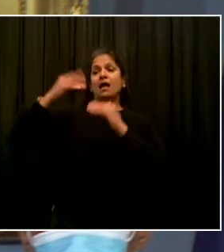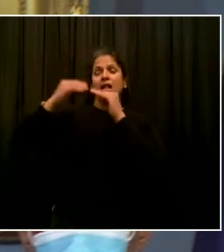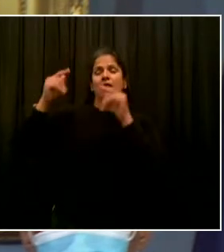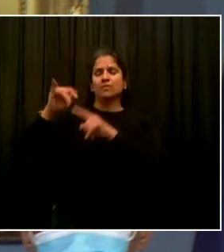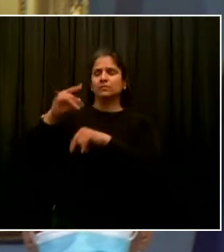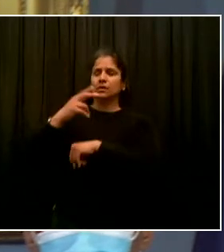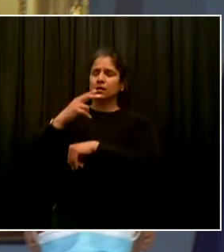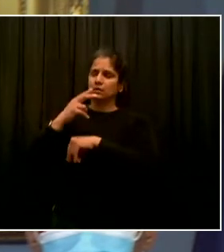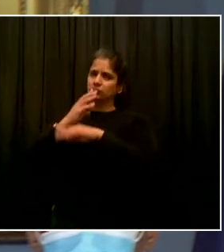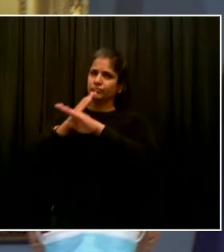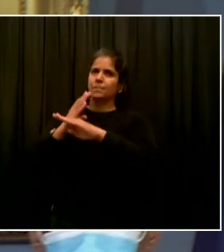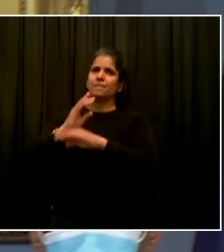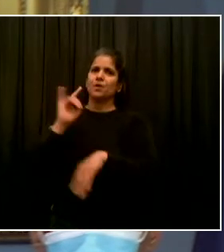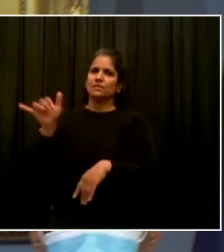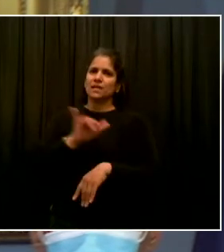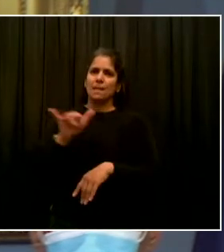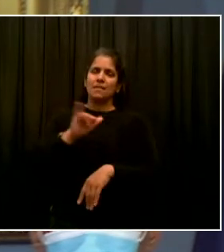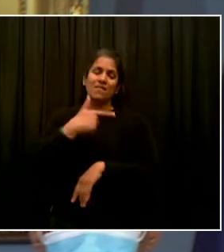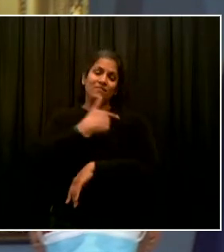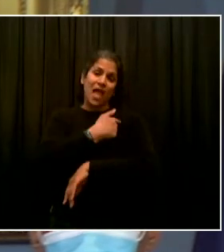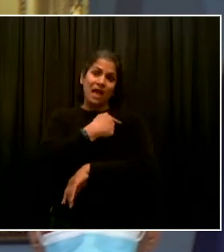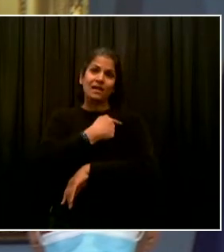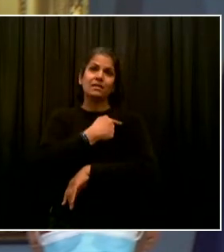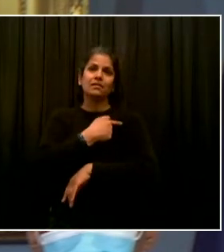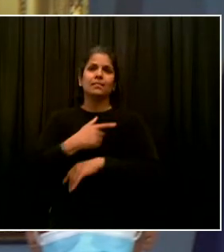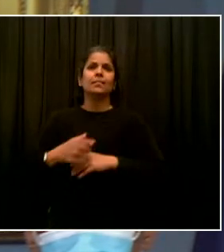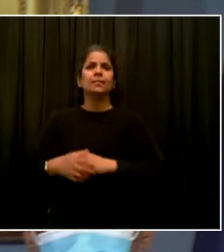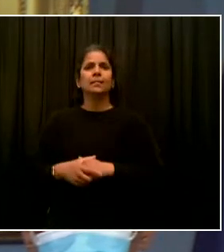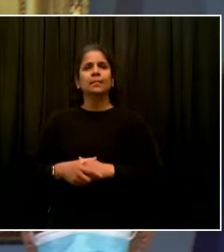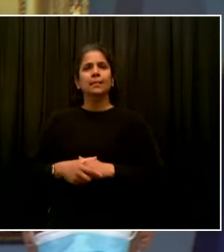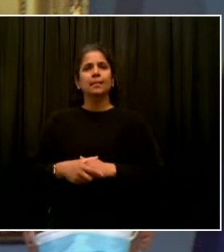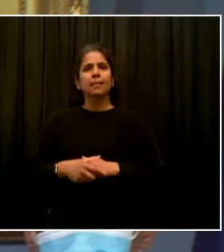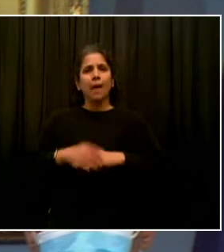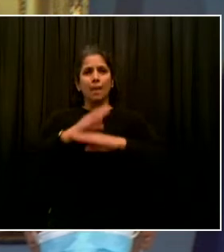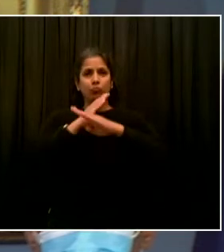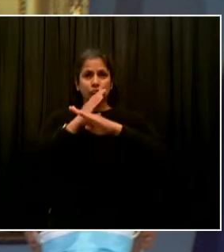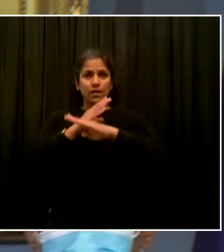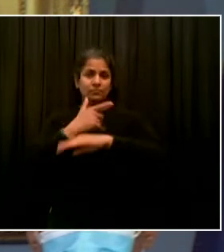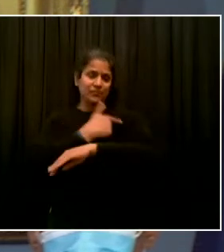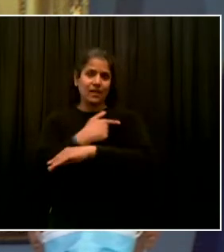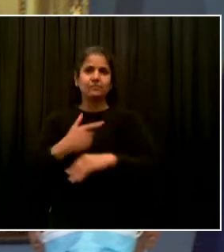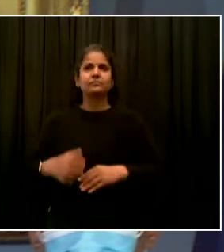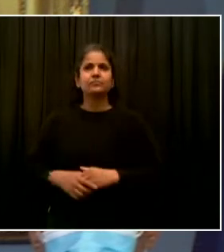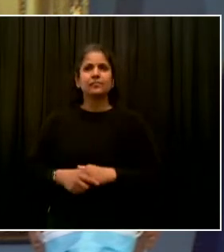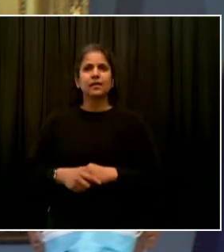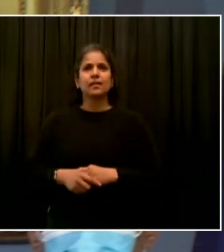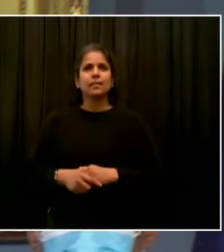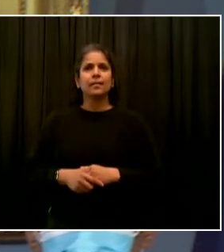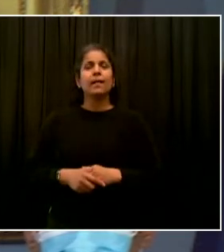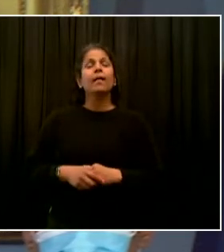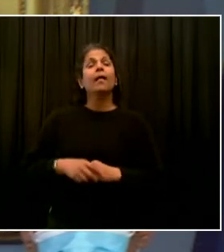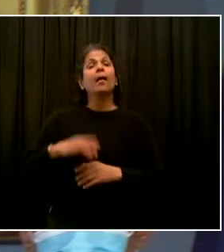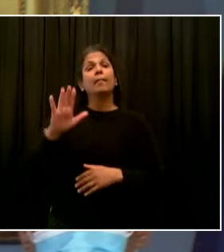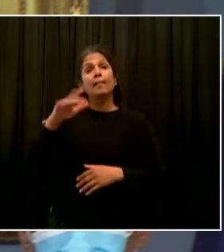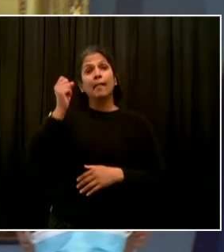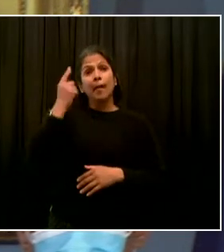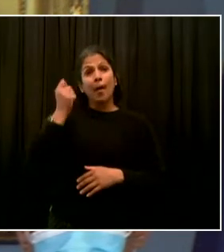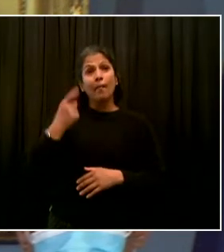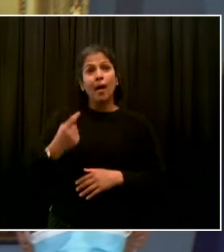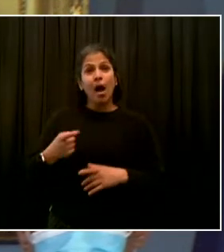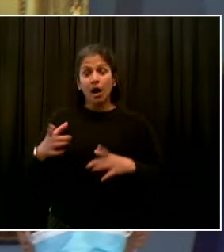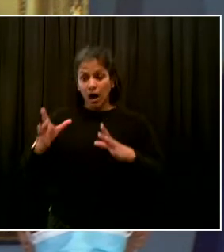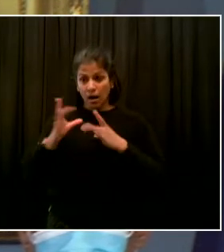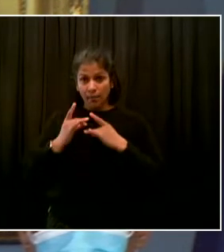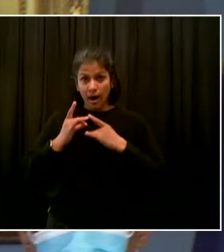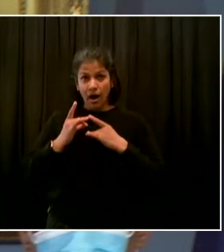as vaccine-derived protection, immunity, but certainly if you were infected recently